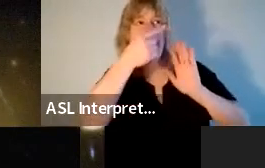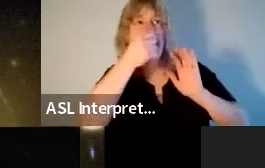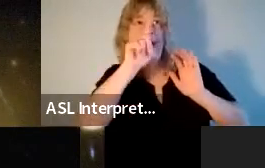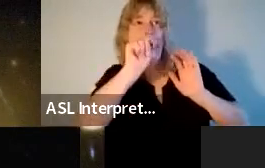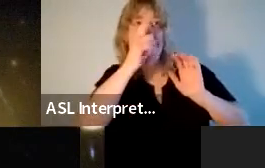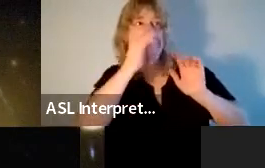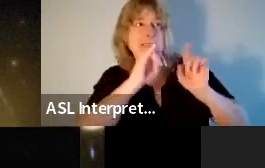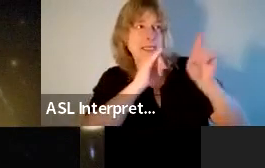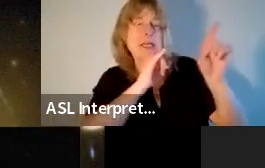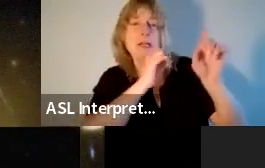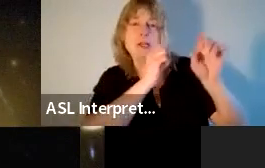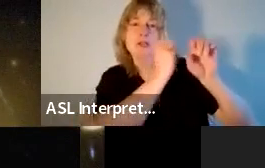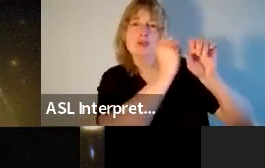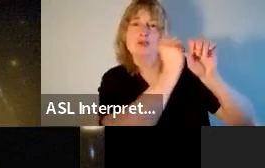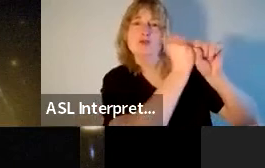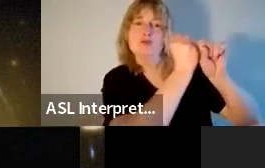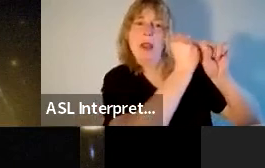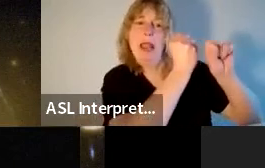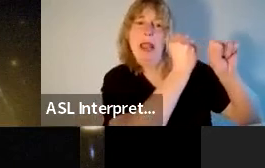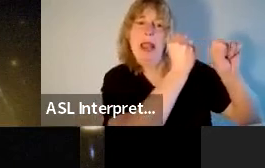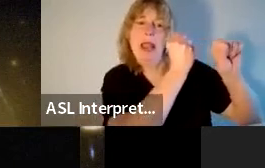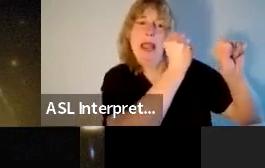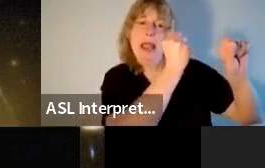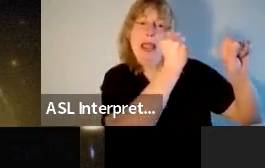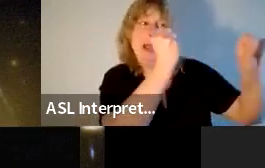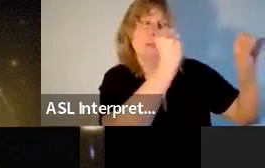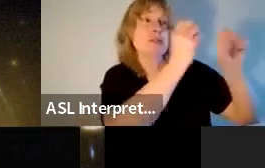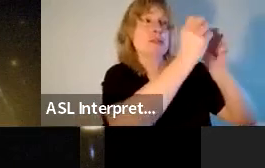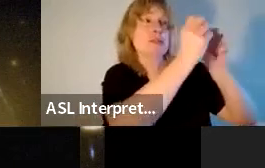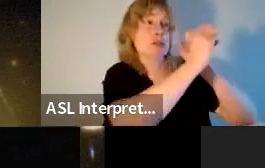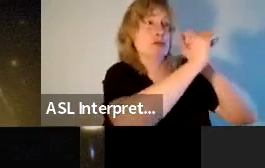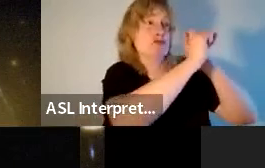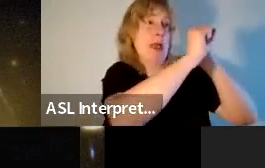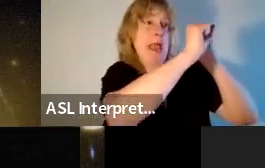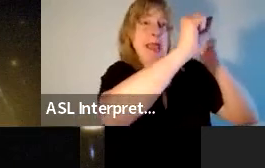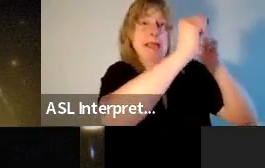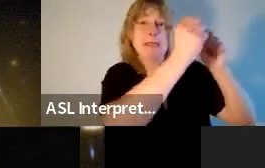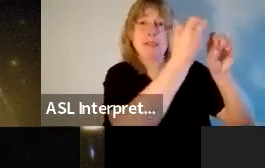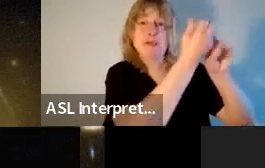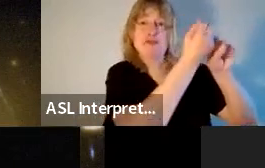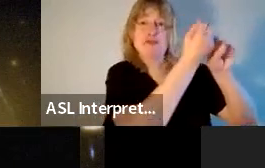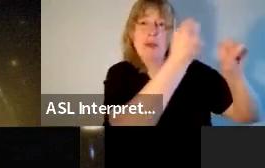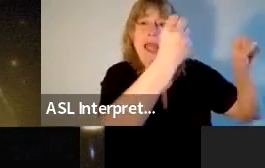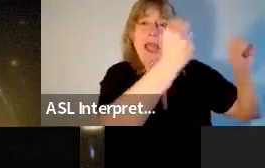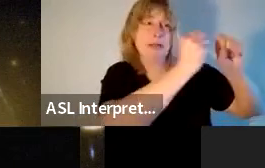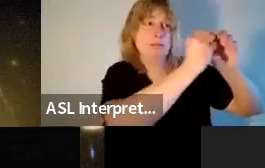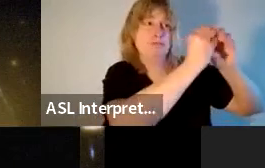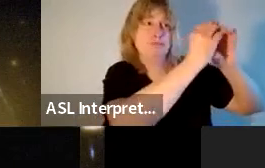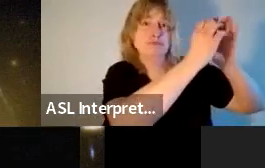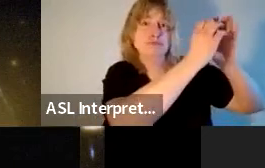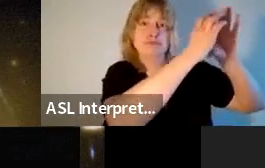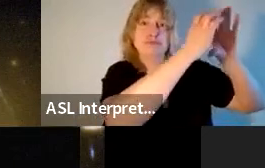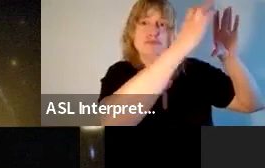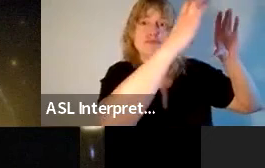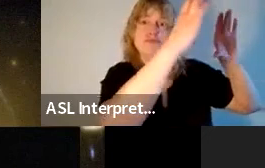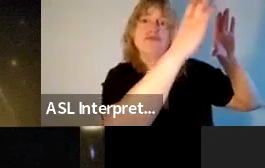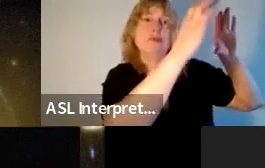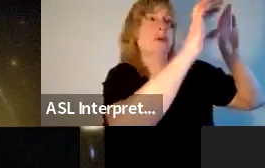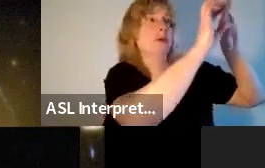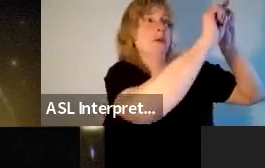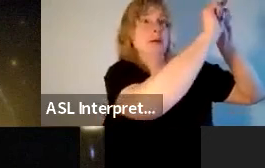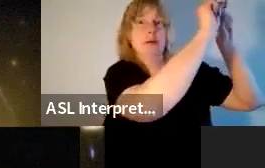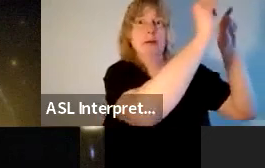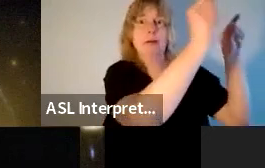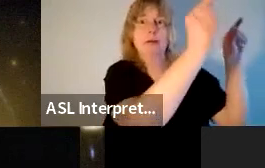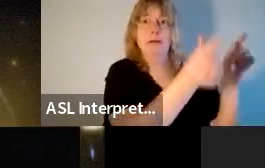ring, filling the Einstein radius around that distant object. And in the middle, you see the lens itself, this giant mass of